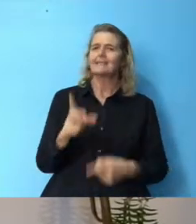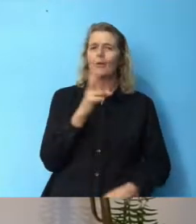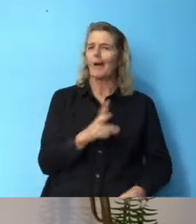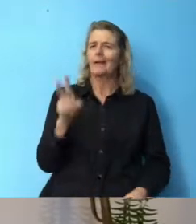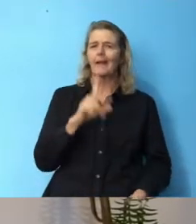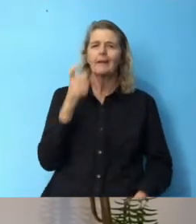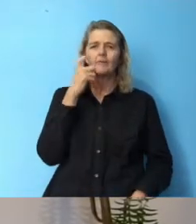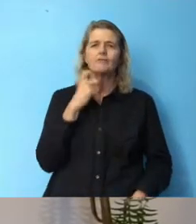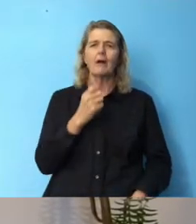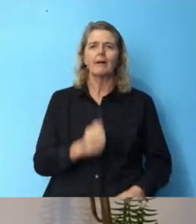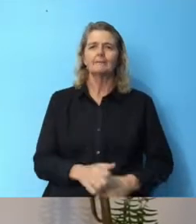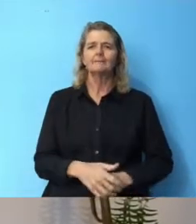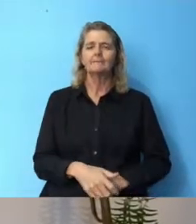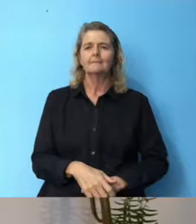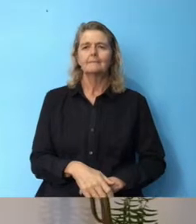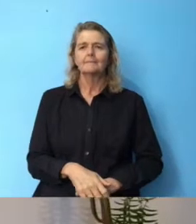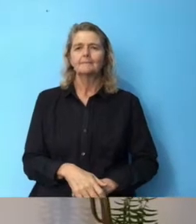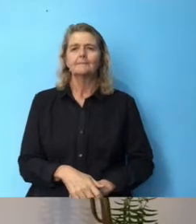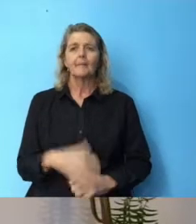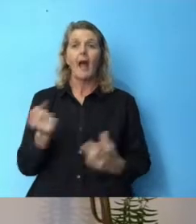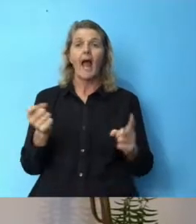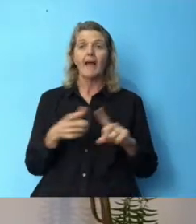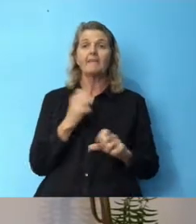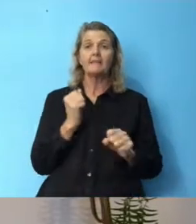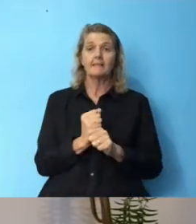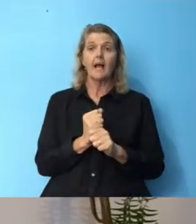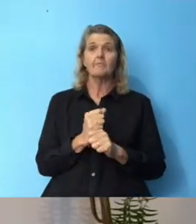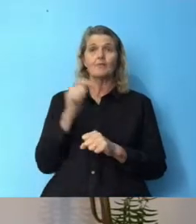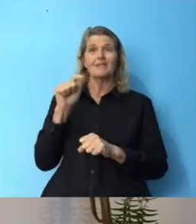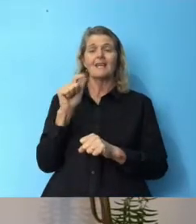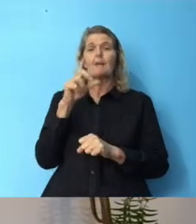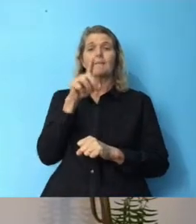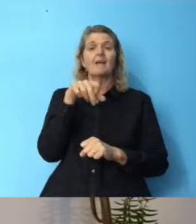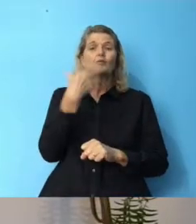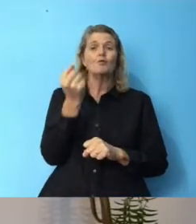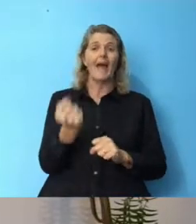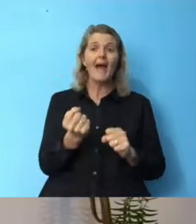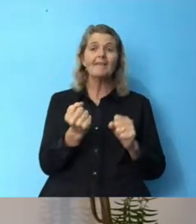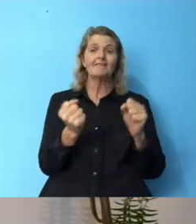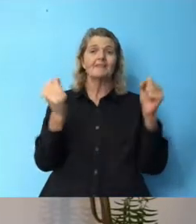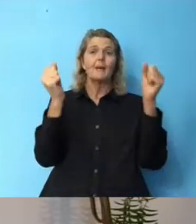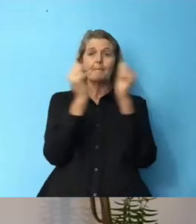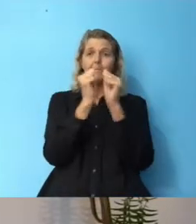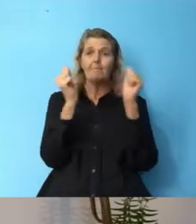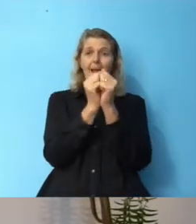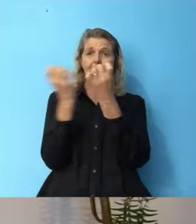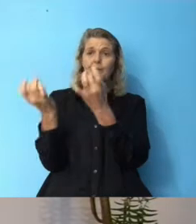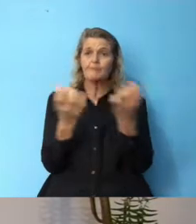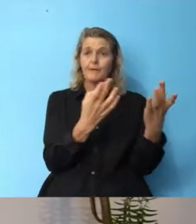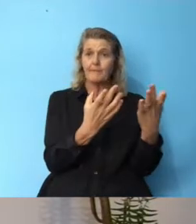one. This is an example. There'll be a template that'll be sent out to you guys if you want to look off the computer